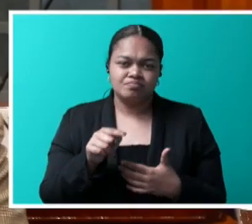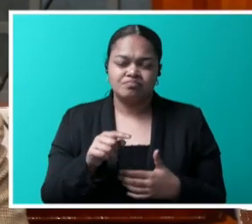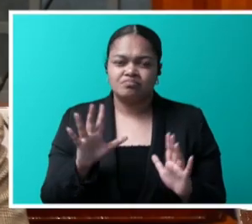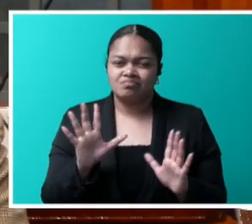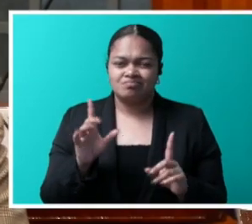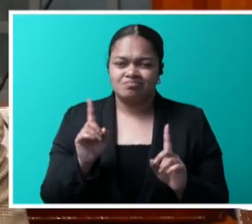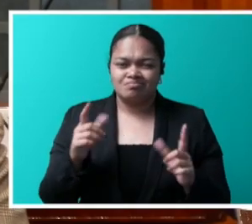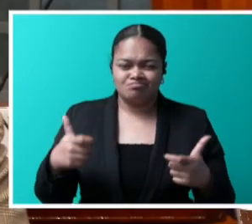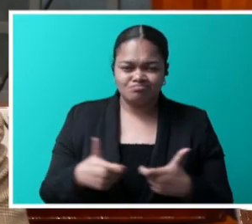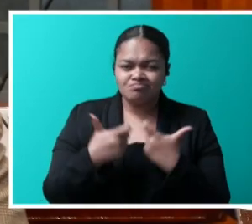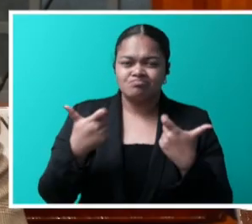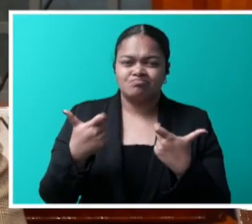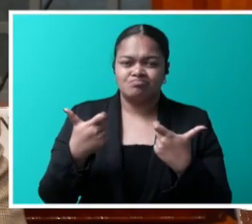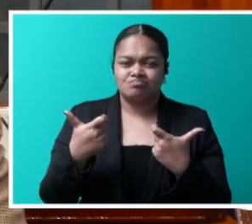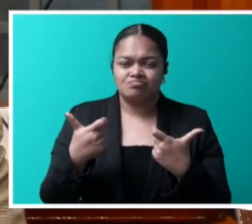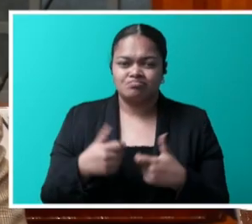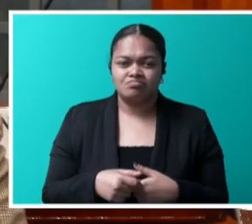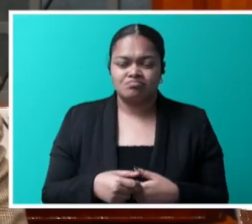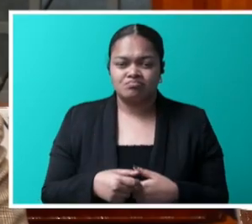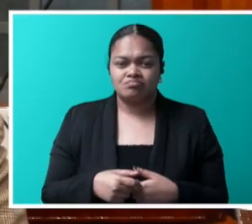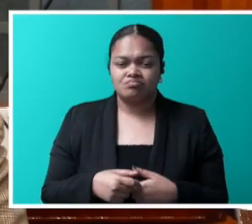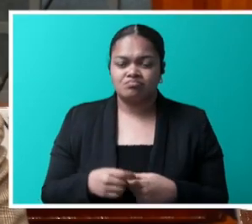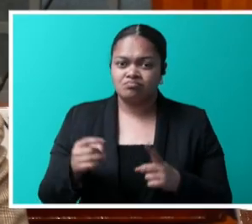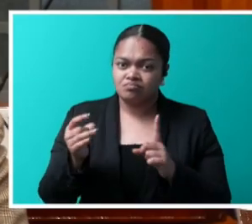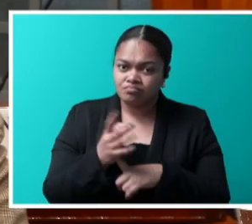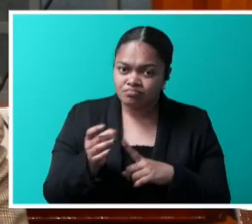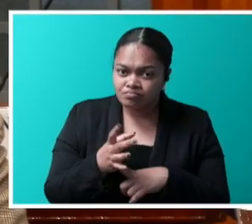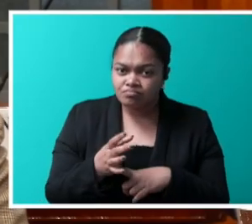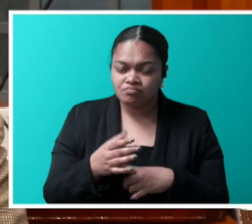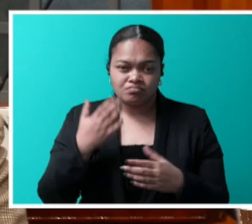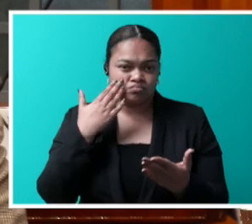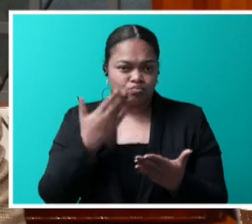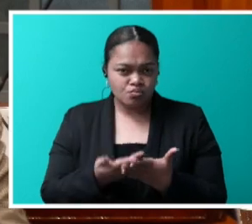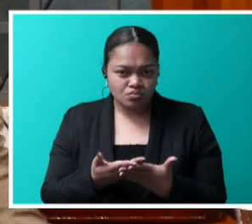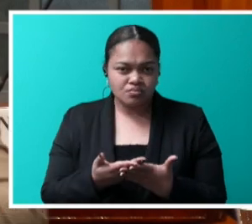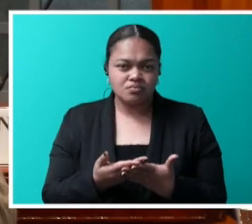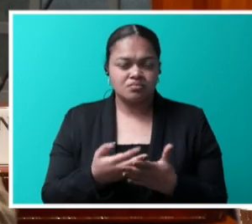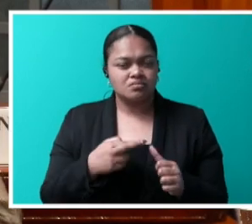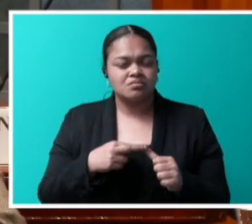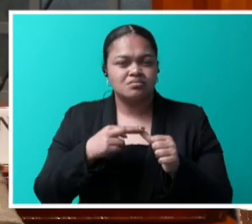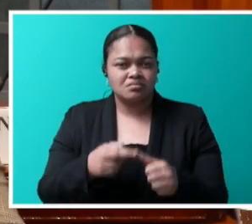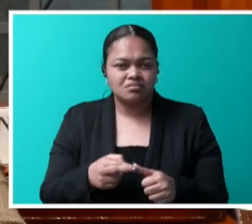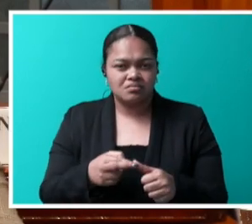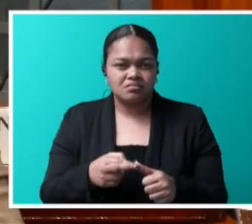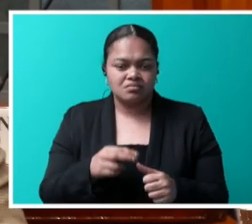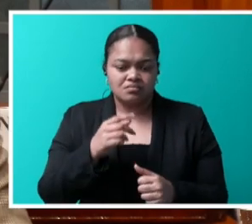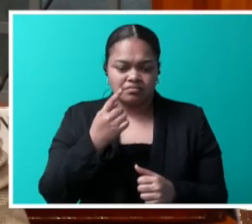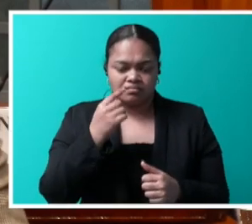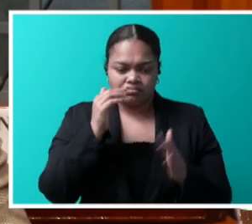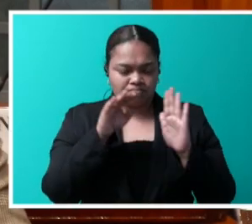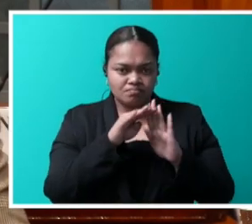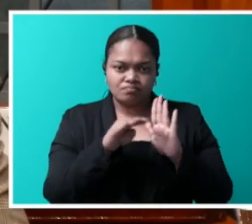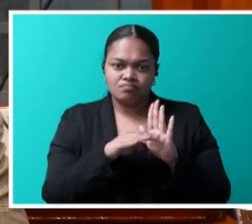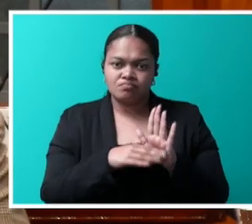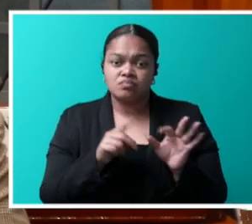challenge. It is a coherent and evidence-driven response to the single question, how